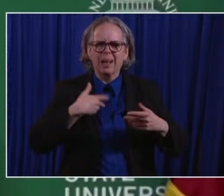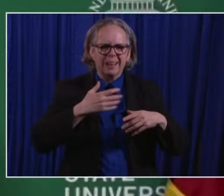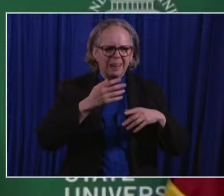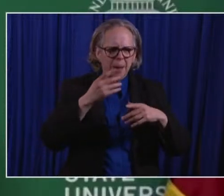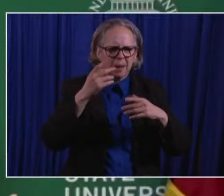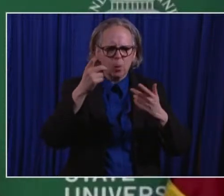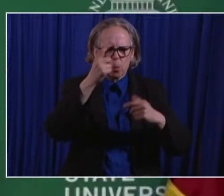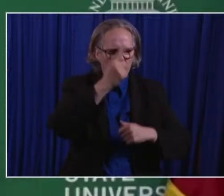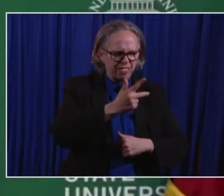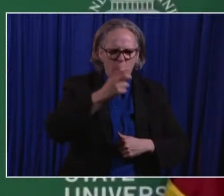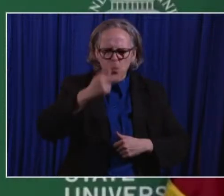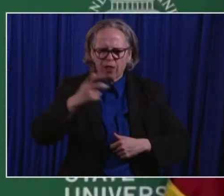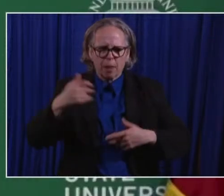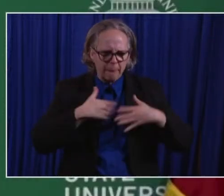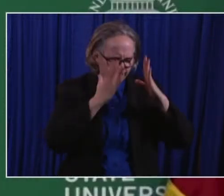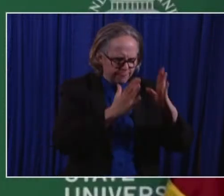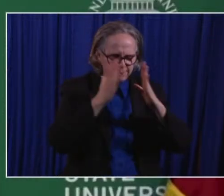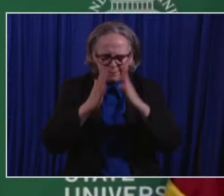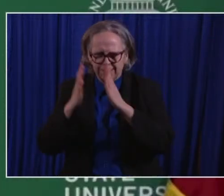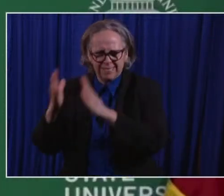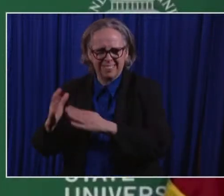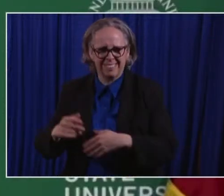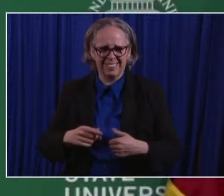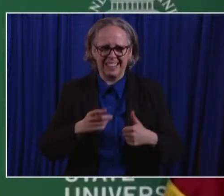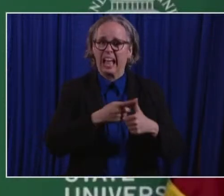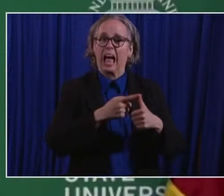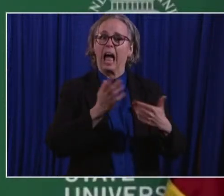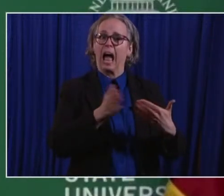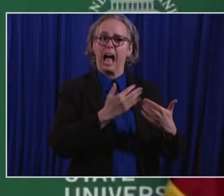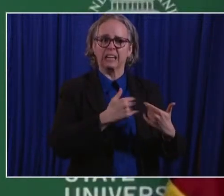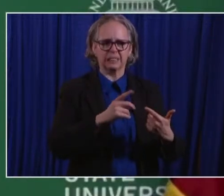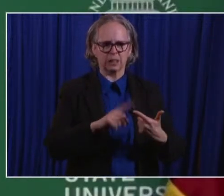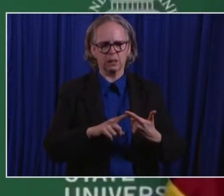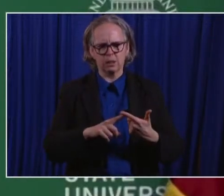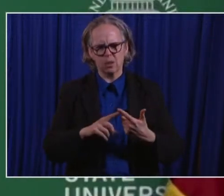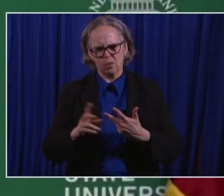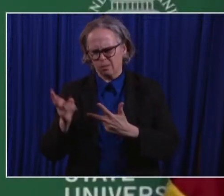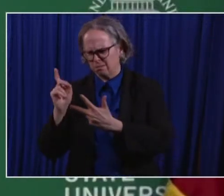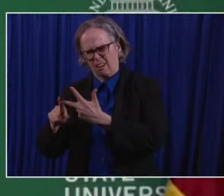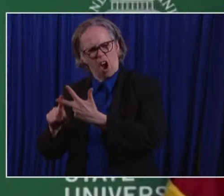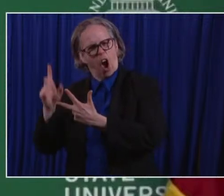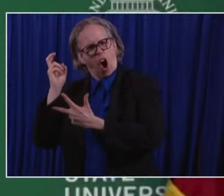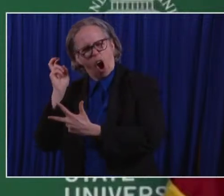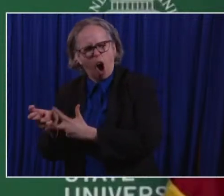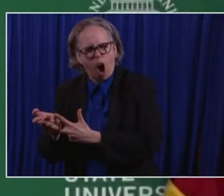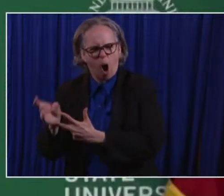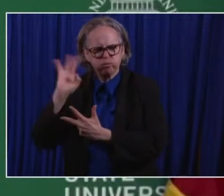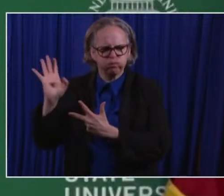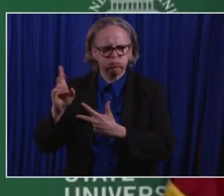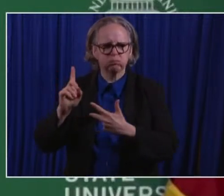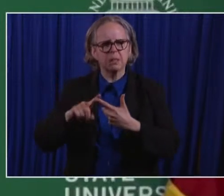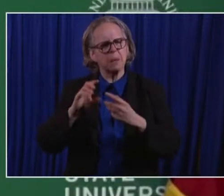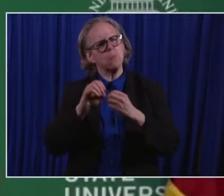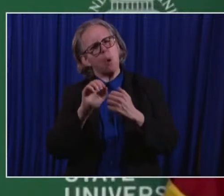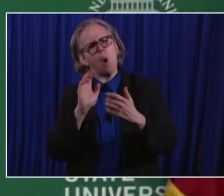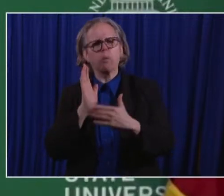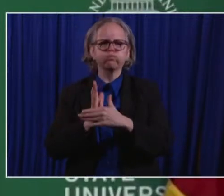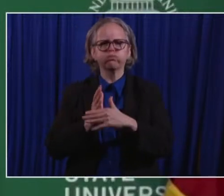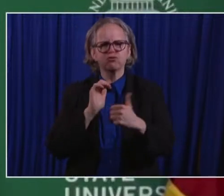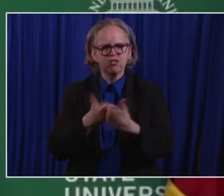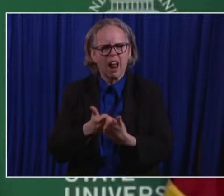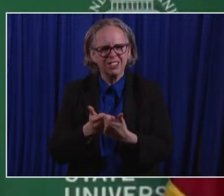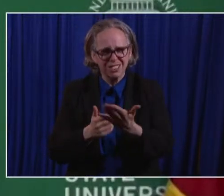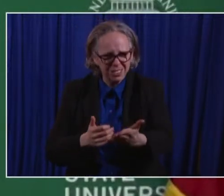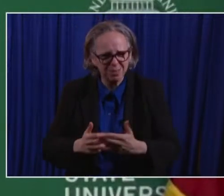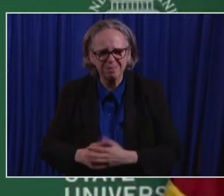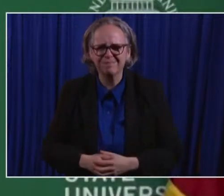In this case, the last third is really, really hard. But I liken it more to other